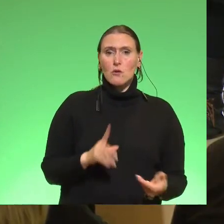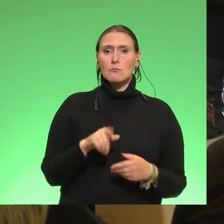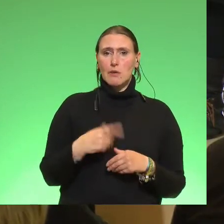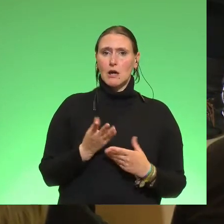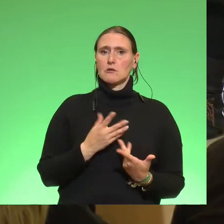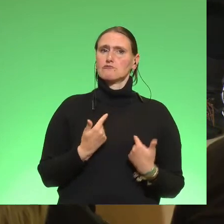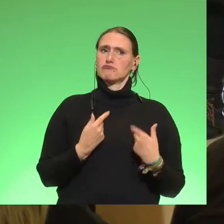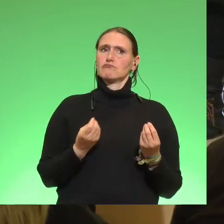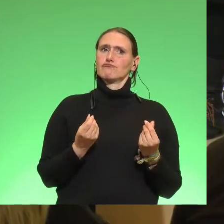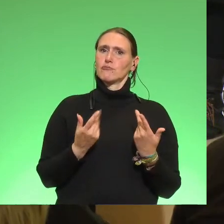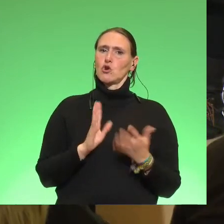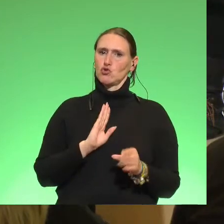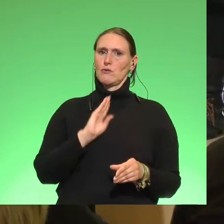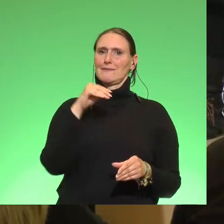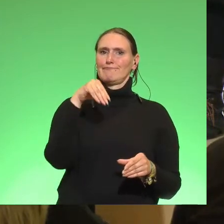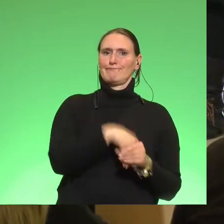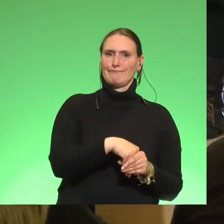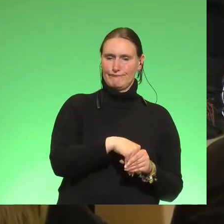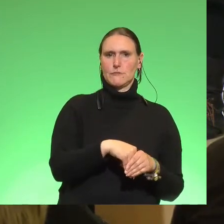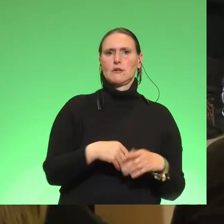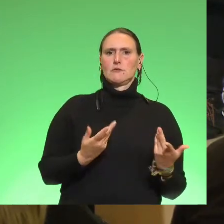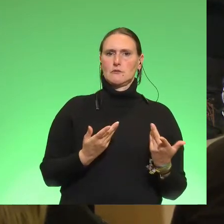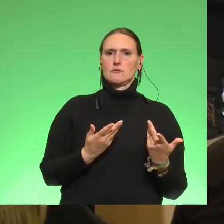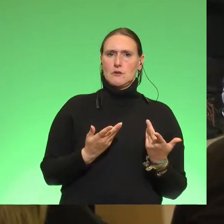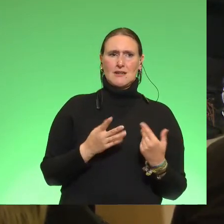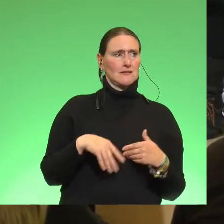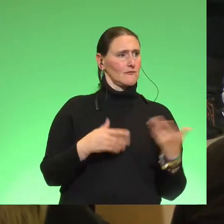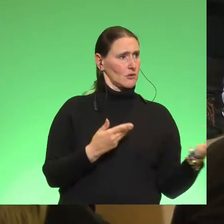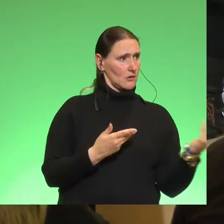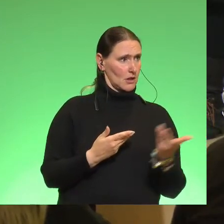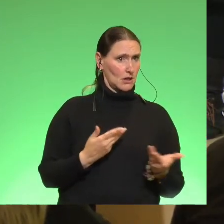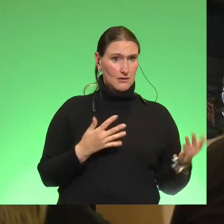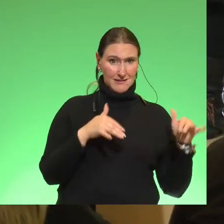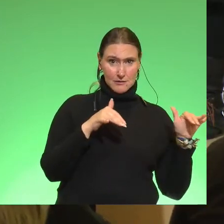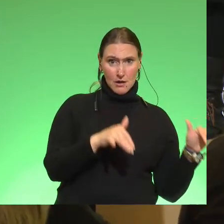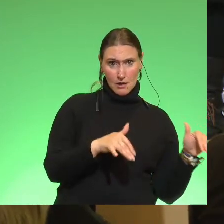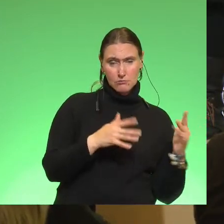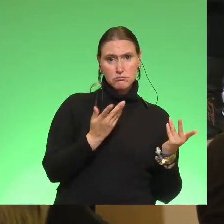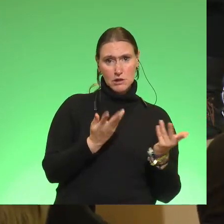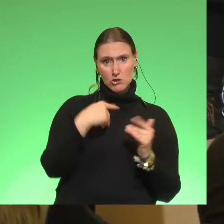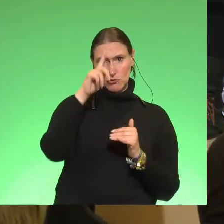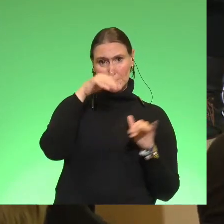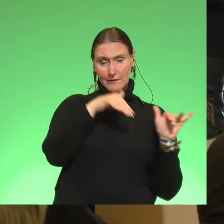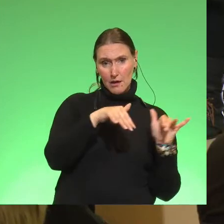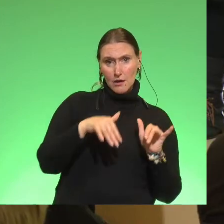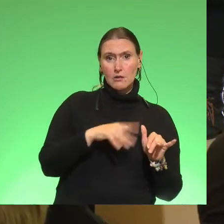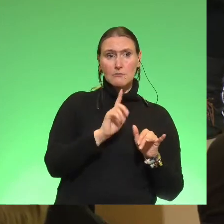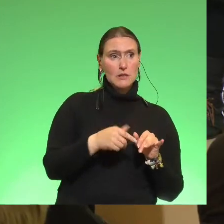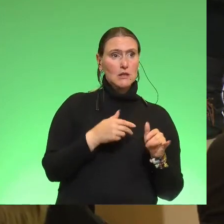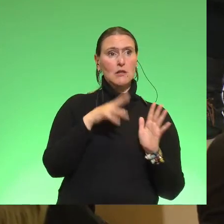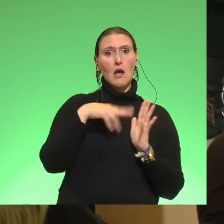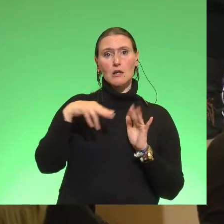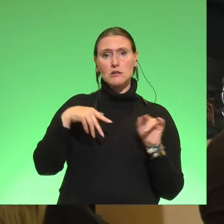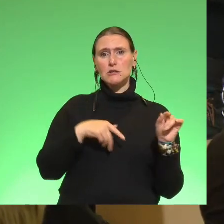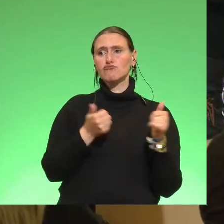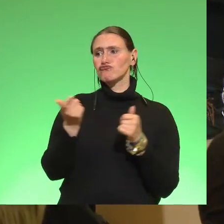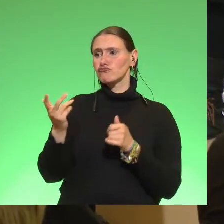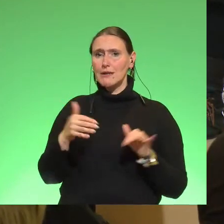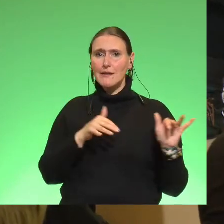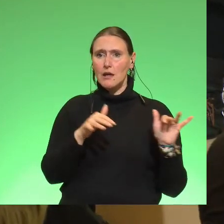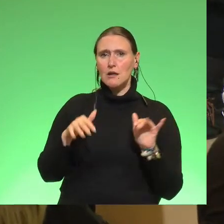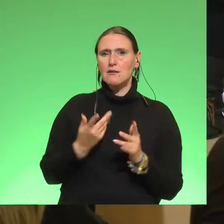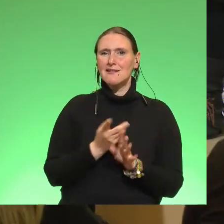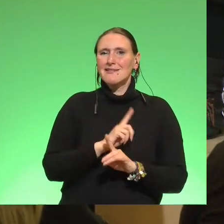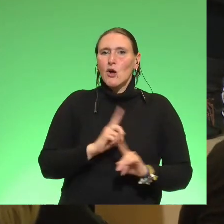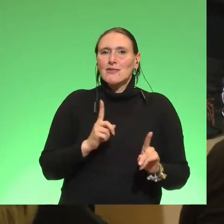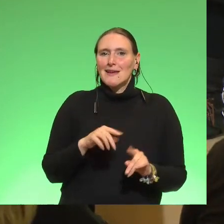like to mention specifically Germans in the room, when this exhibition, I think most of the artists here are not even from Europe, and a lot of